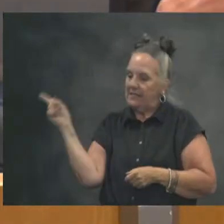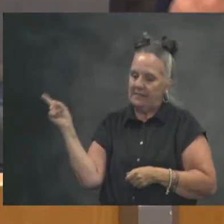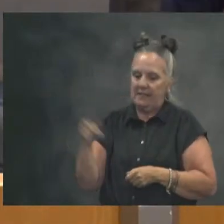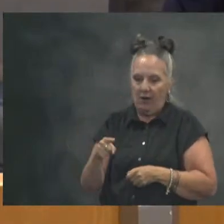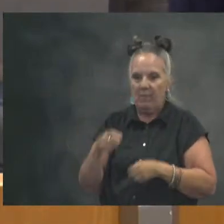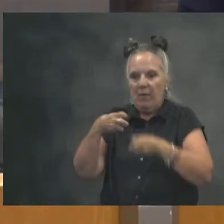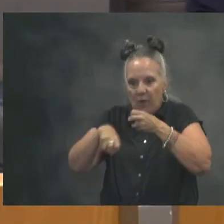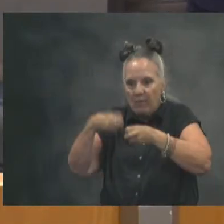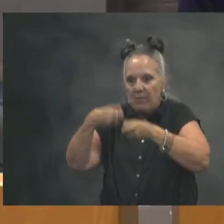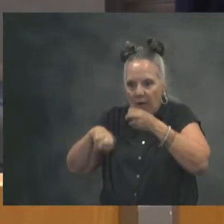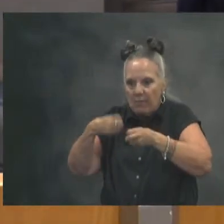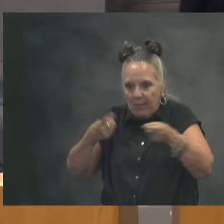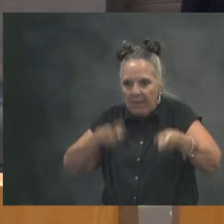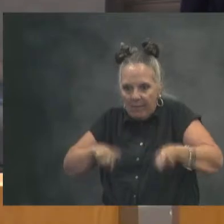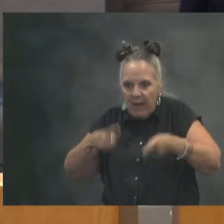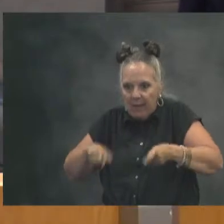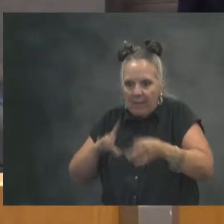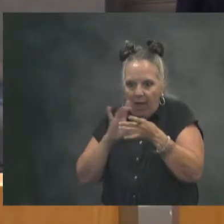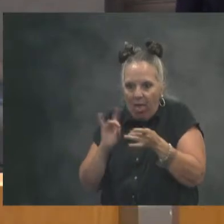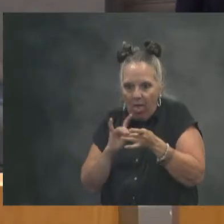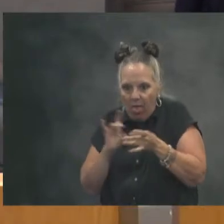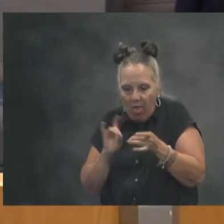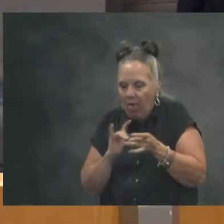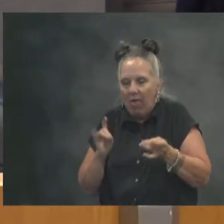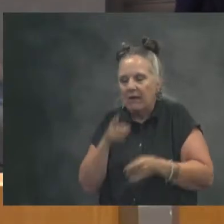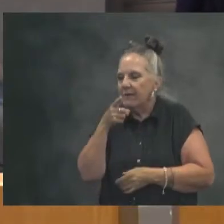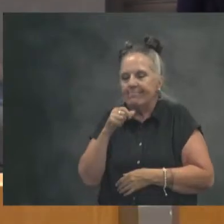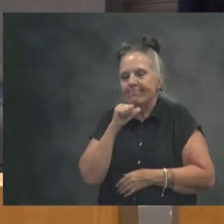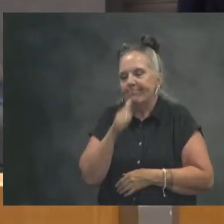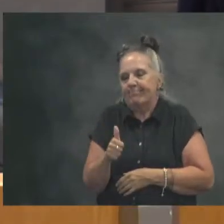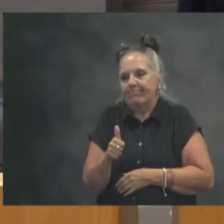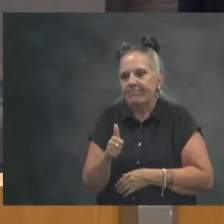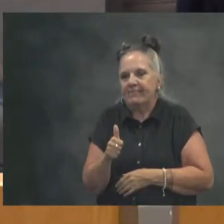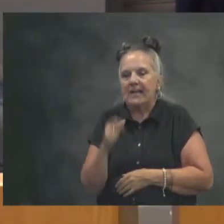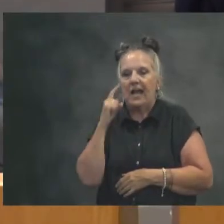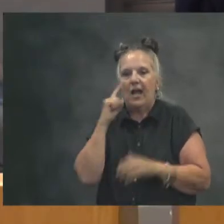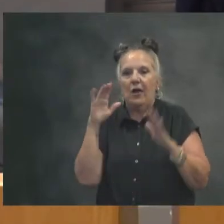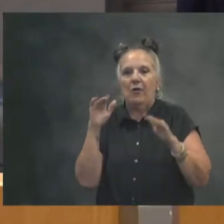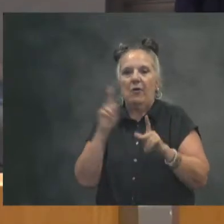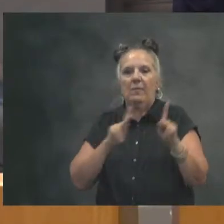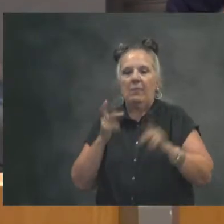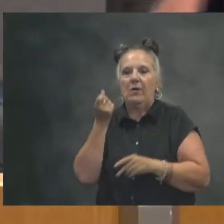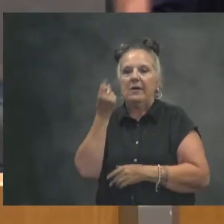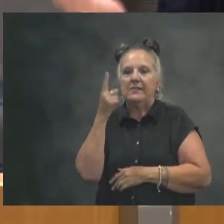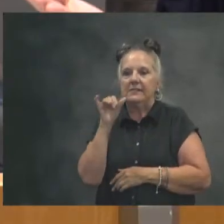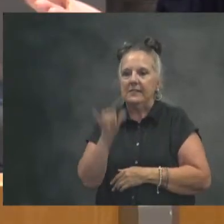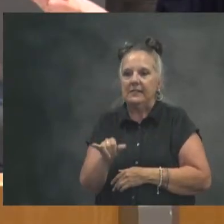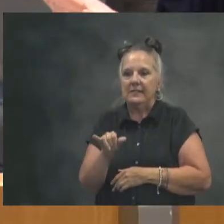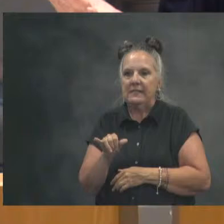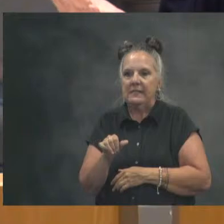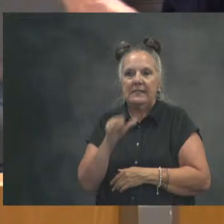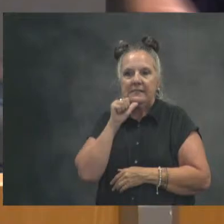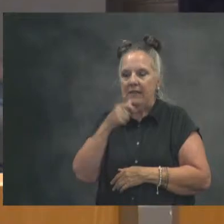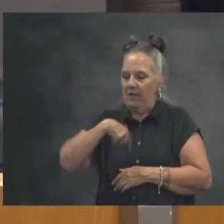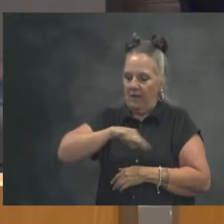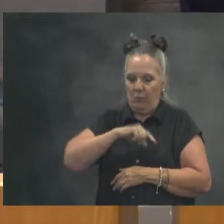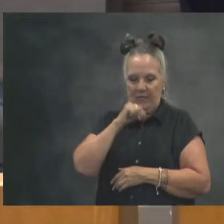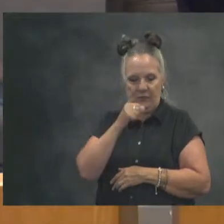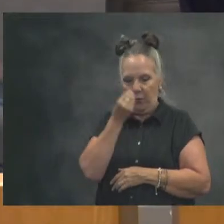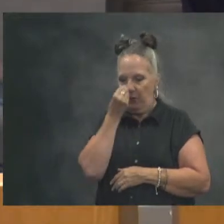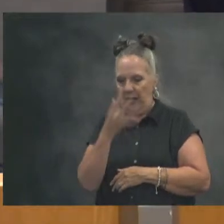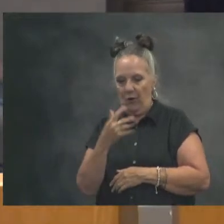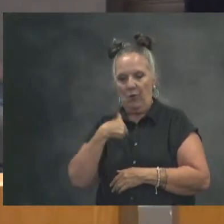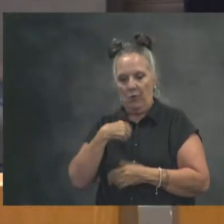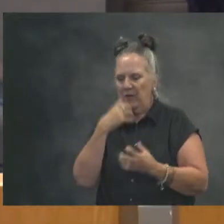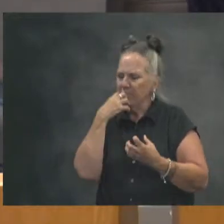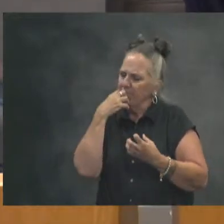with every little thing. So I hope people understand that. It's not that we don't care. We care about